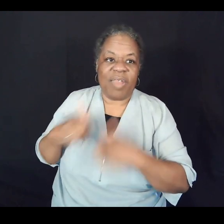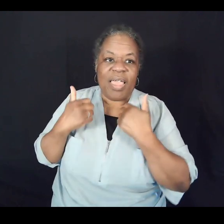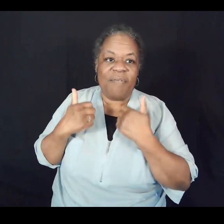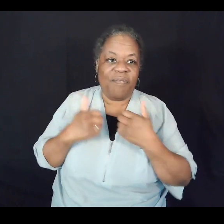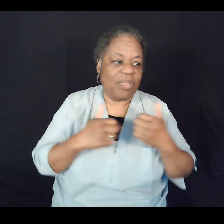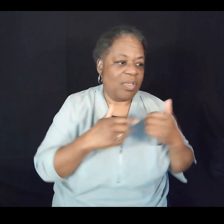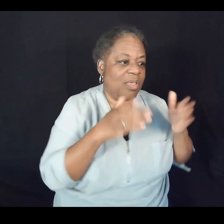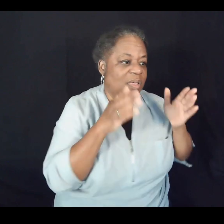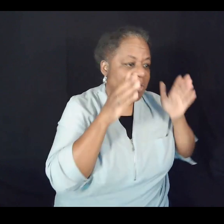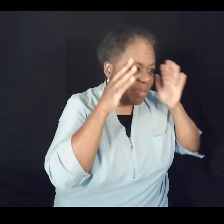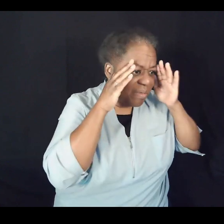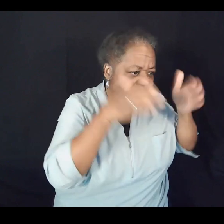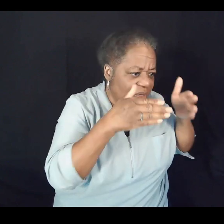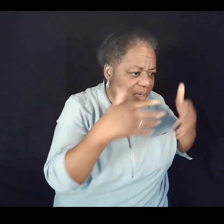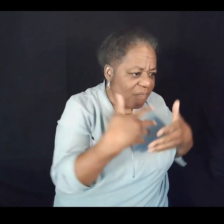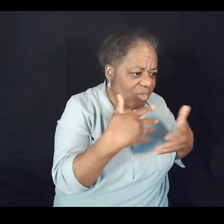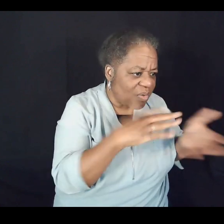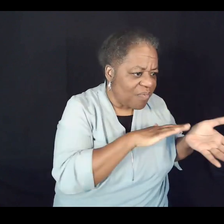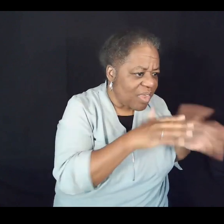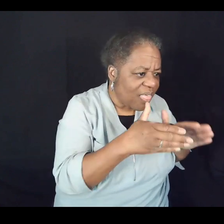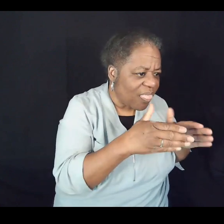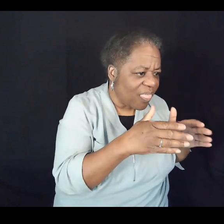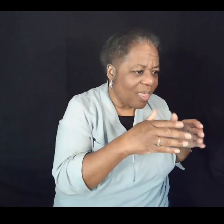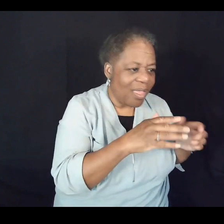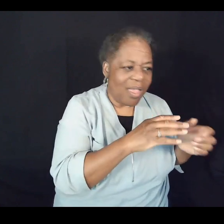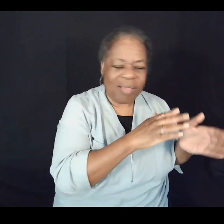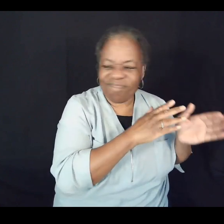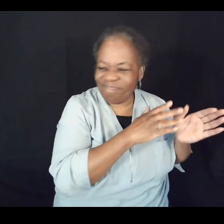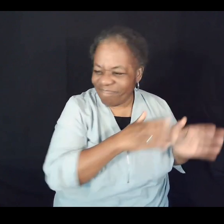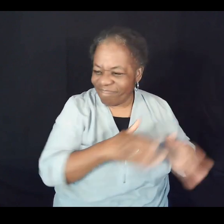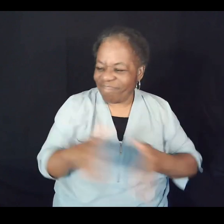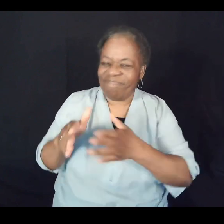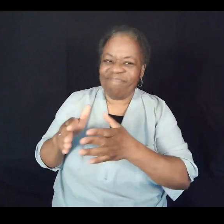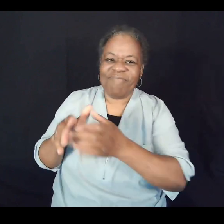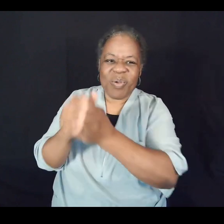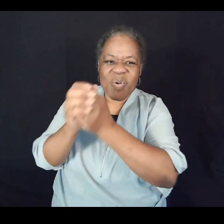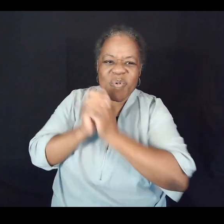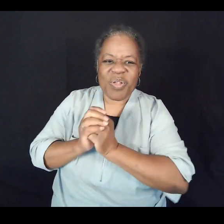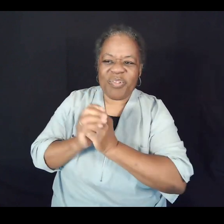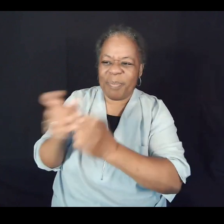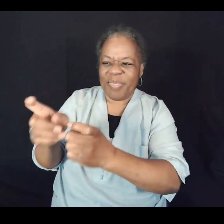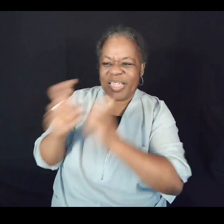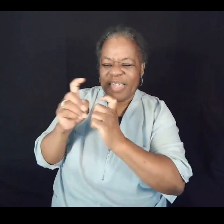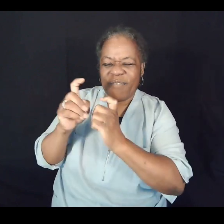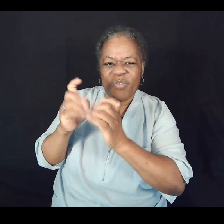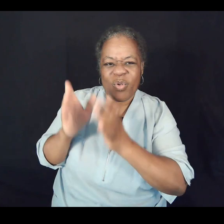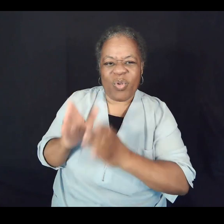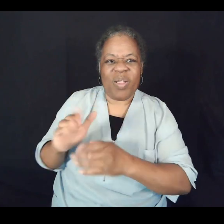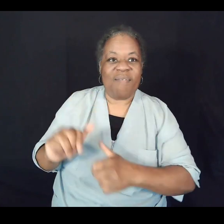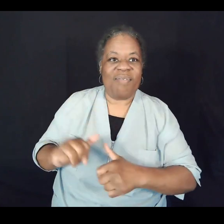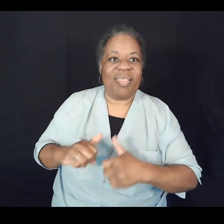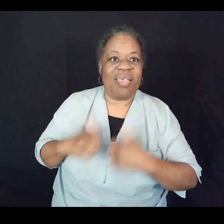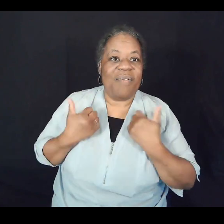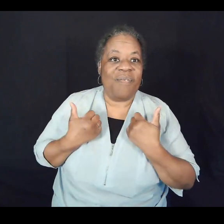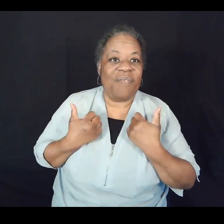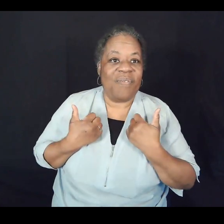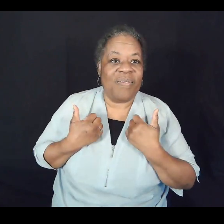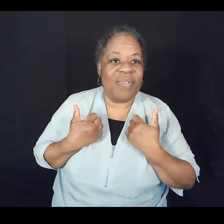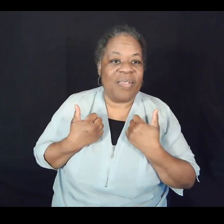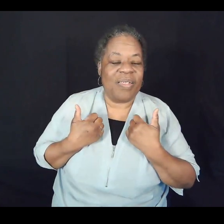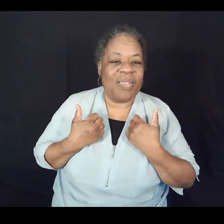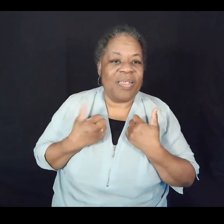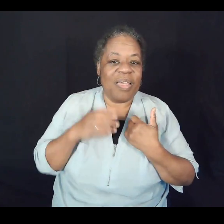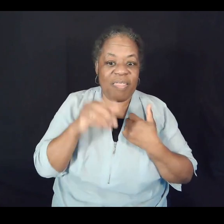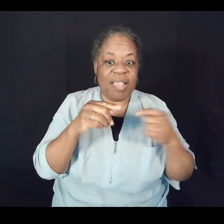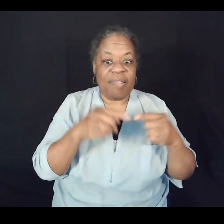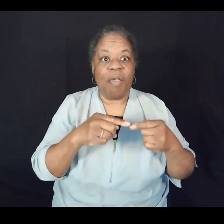death to worship of the giver of life. And that's what's happening in this text. Now, this is opposite of how the